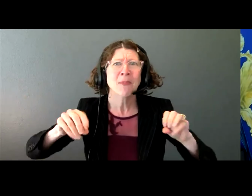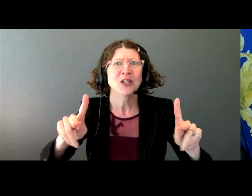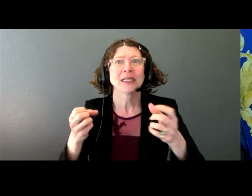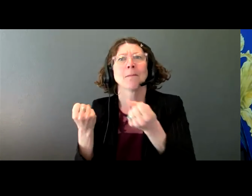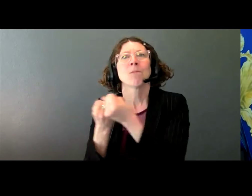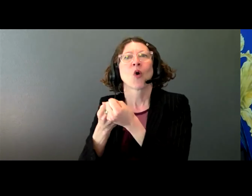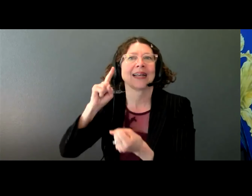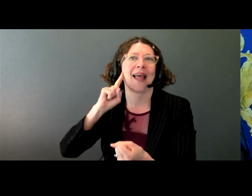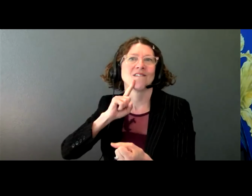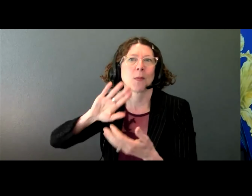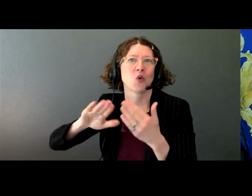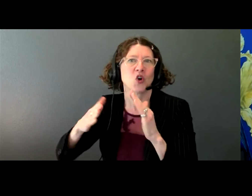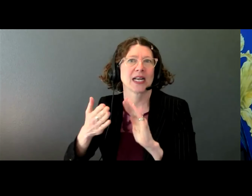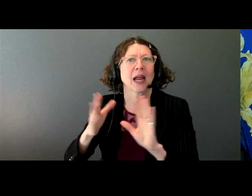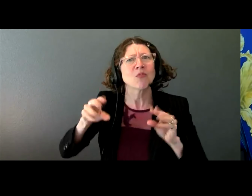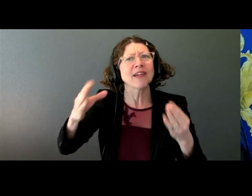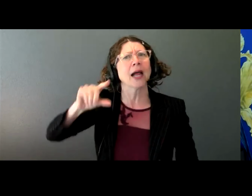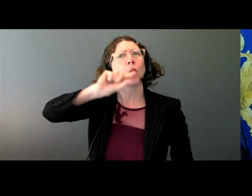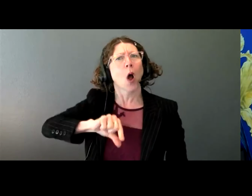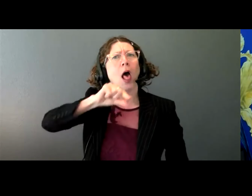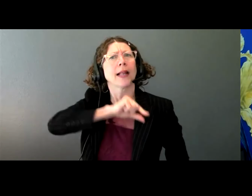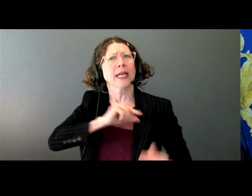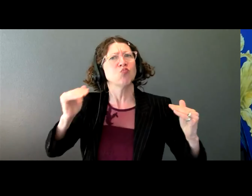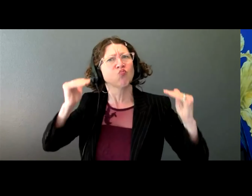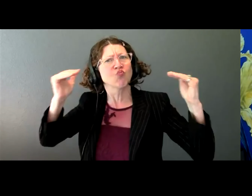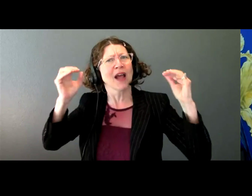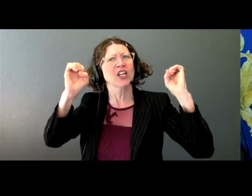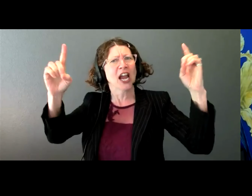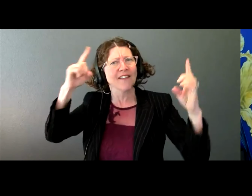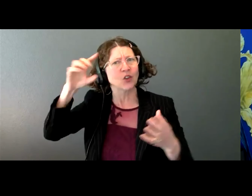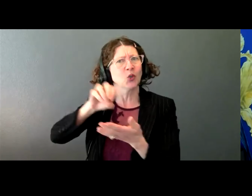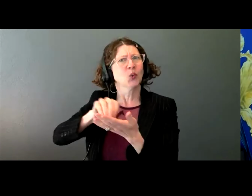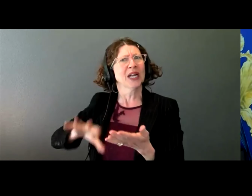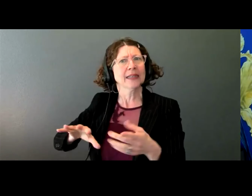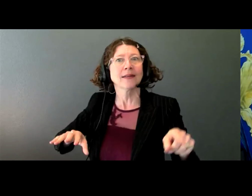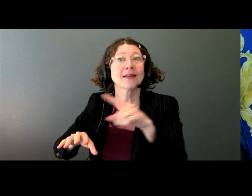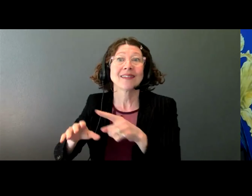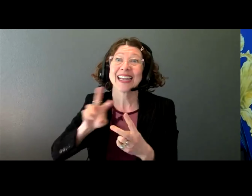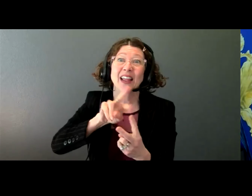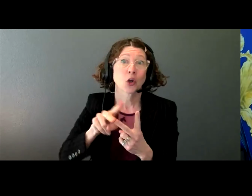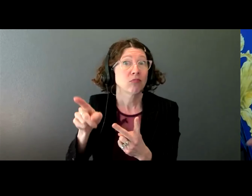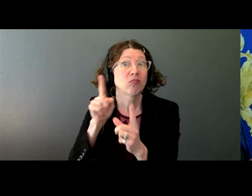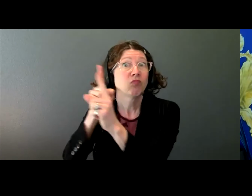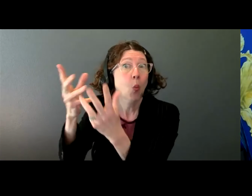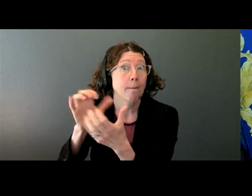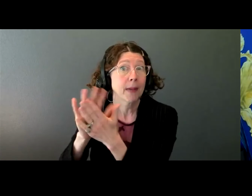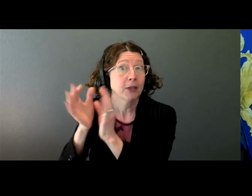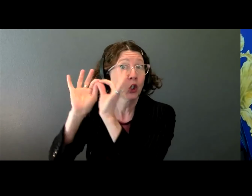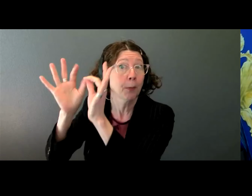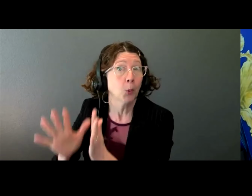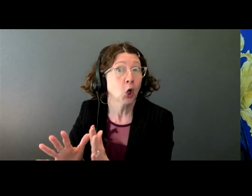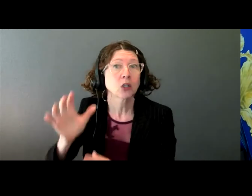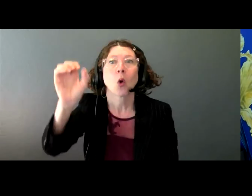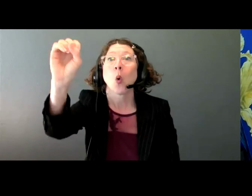quality education for students that either wish to become interpreters or work like many of my